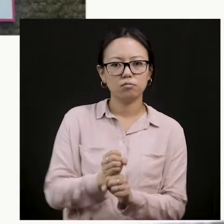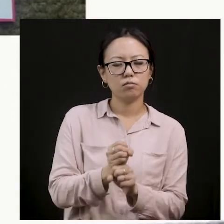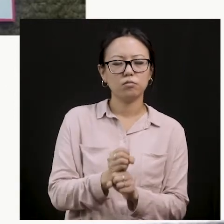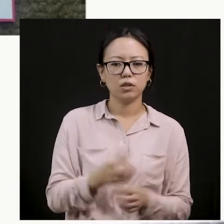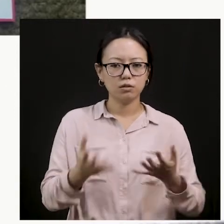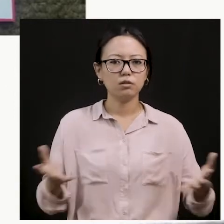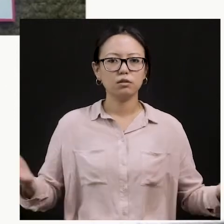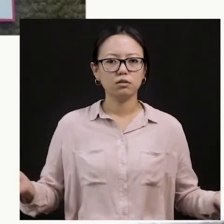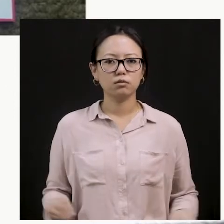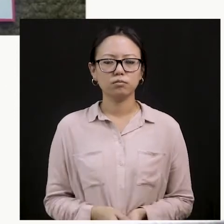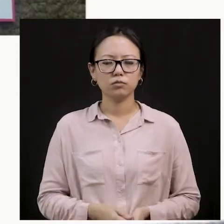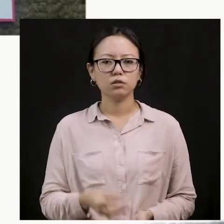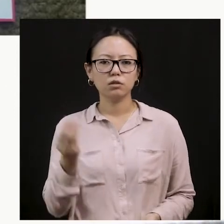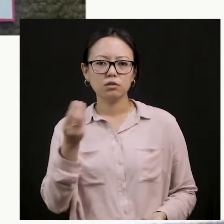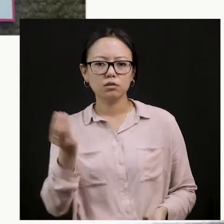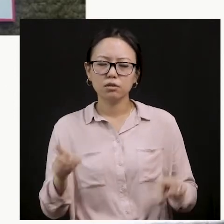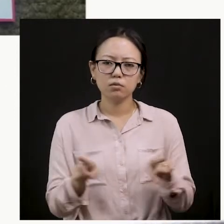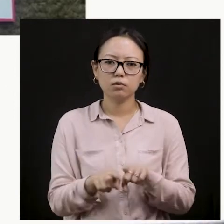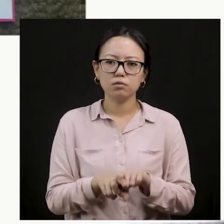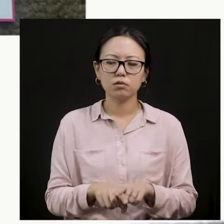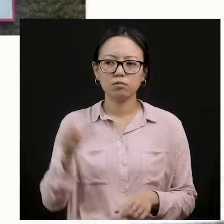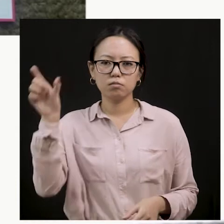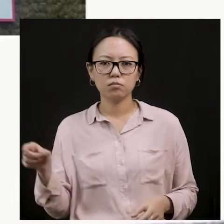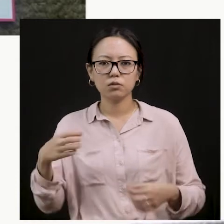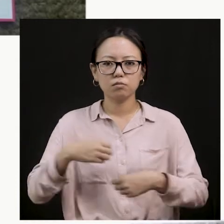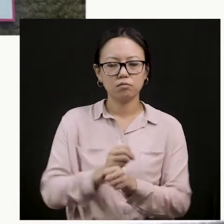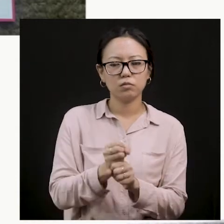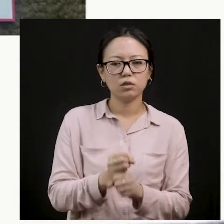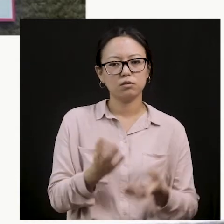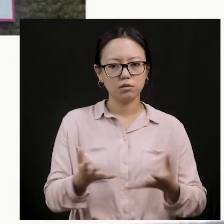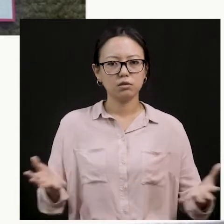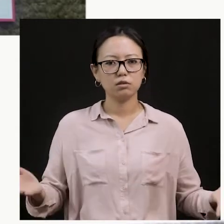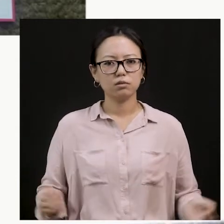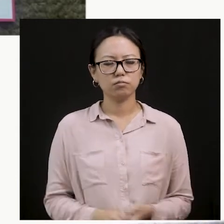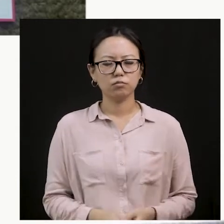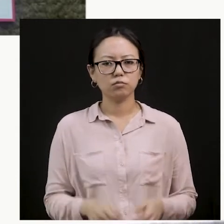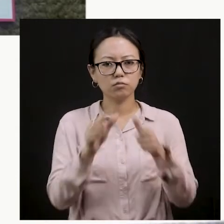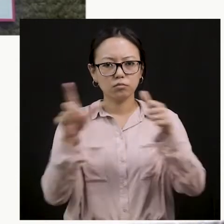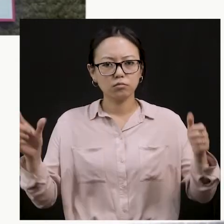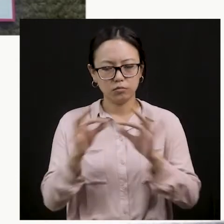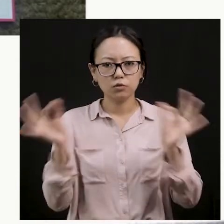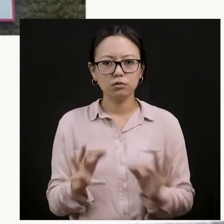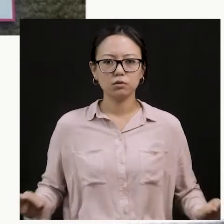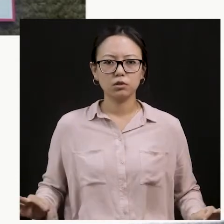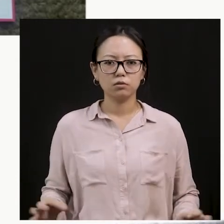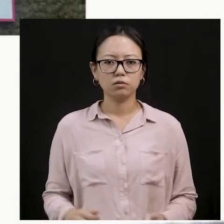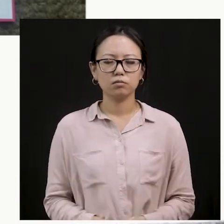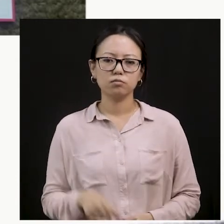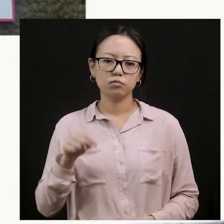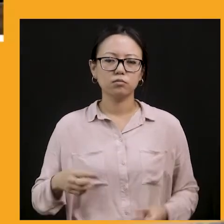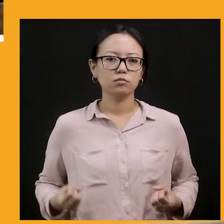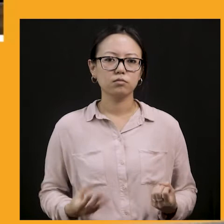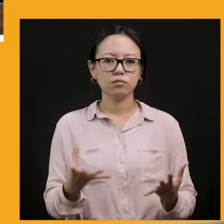are going to see some examples of man-made things. So are you all ready? So let's get